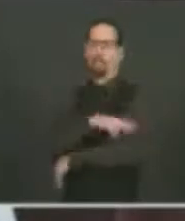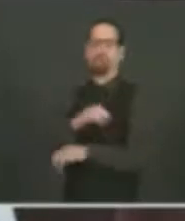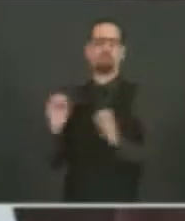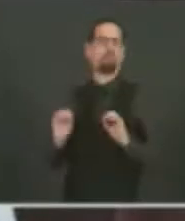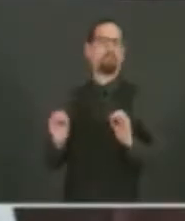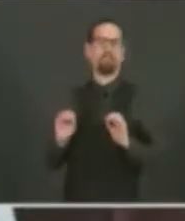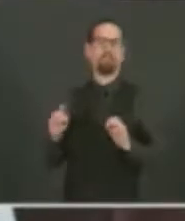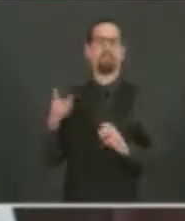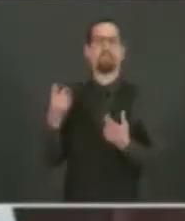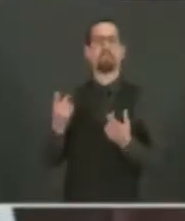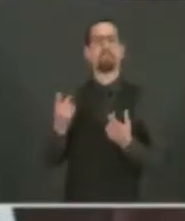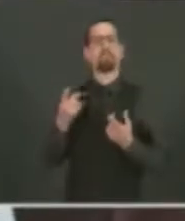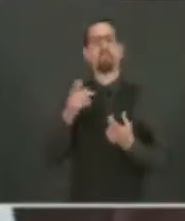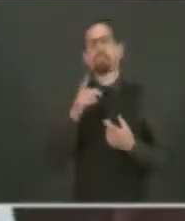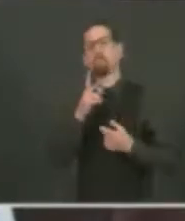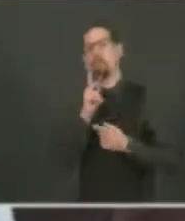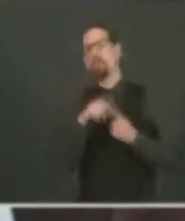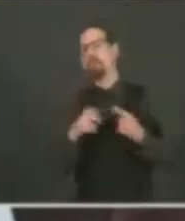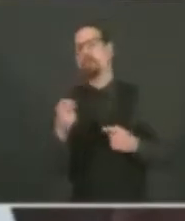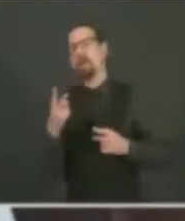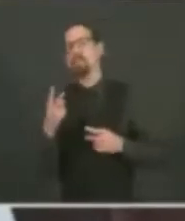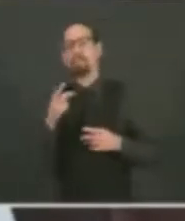12? K to 12 as well.